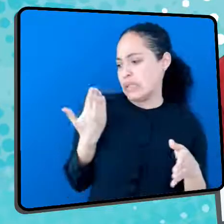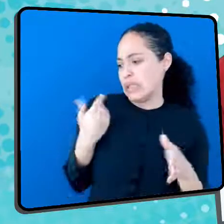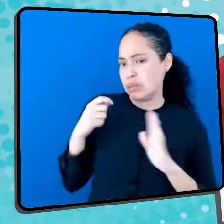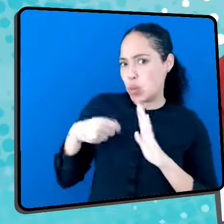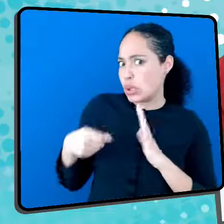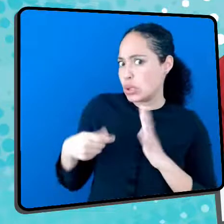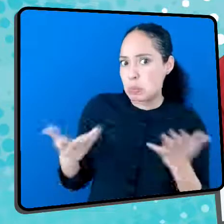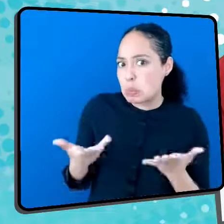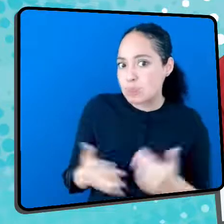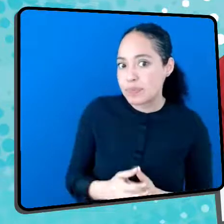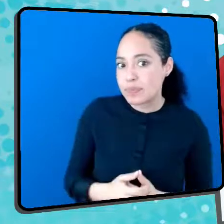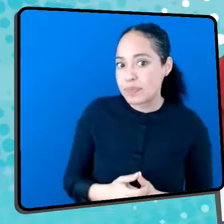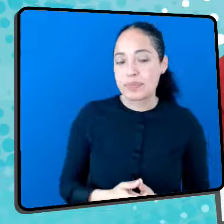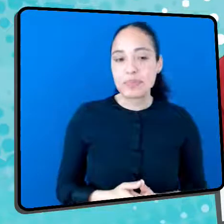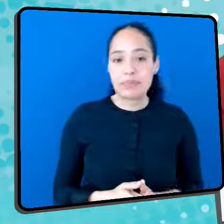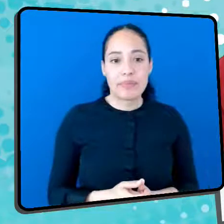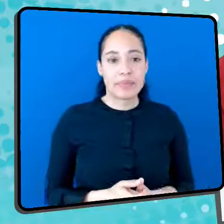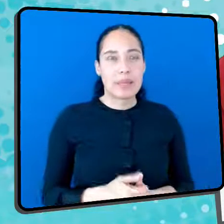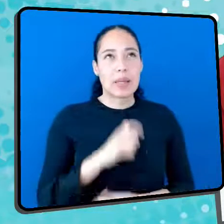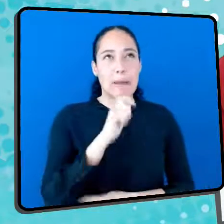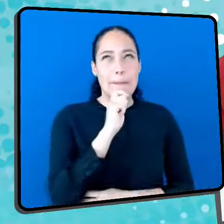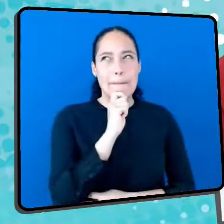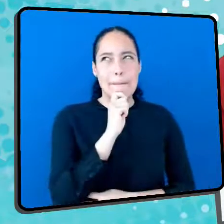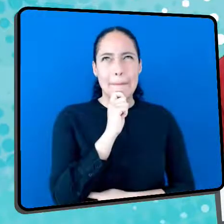I think I was using,